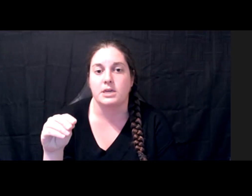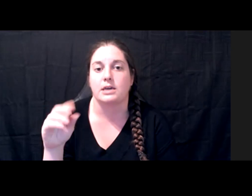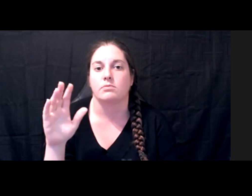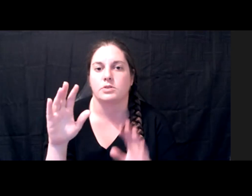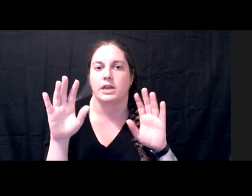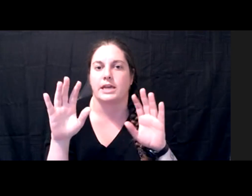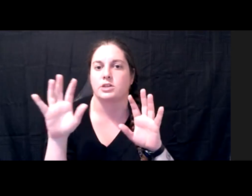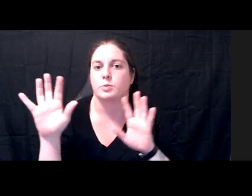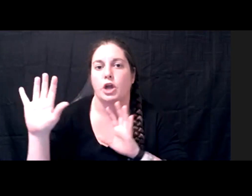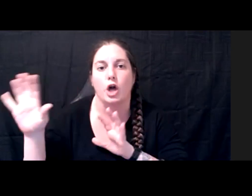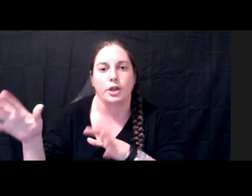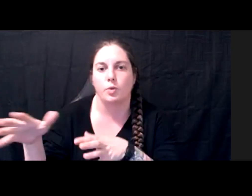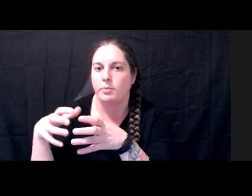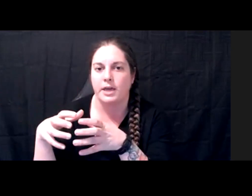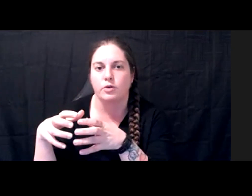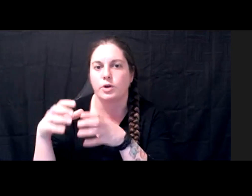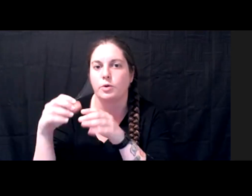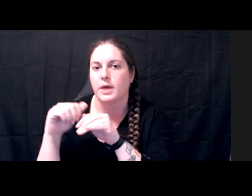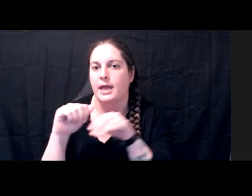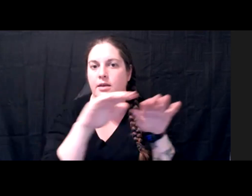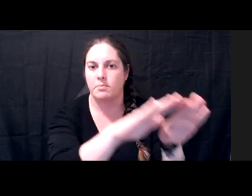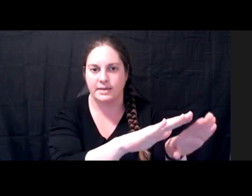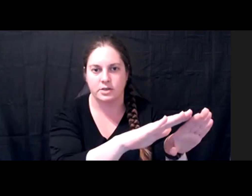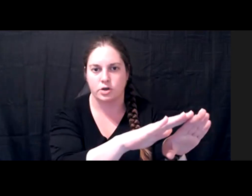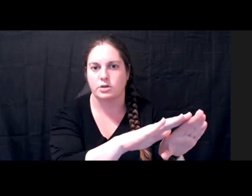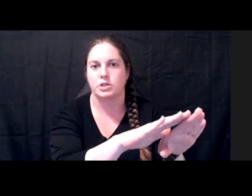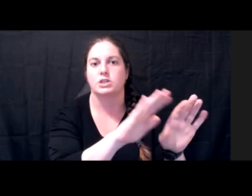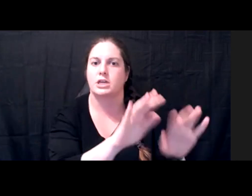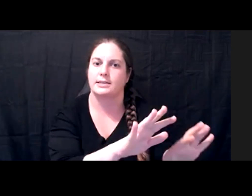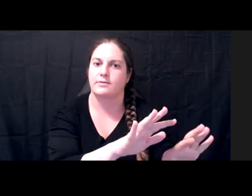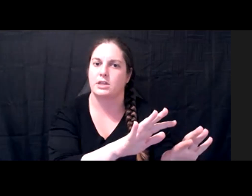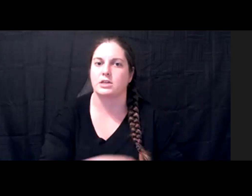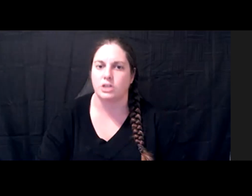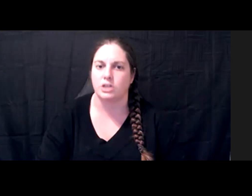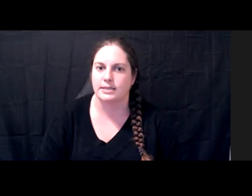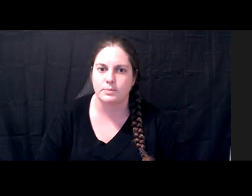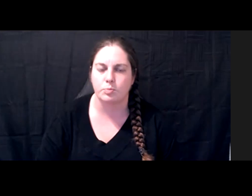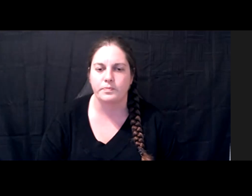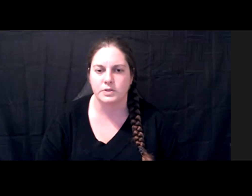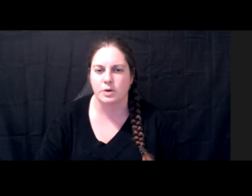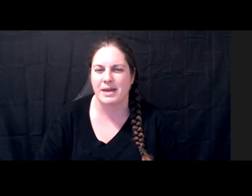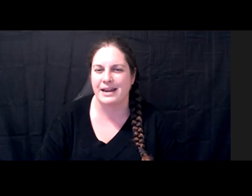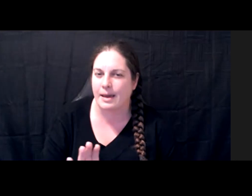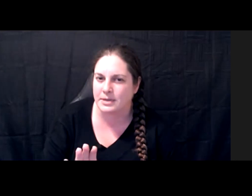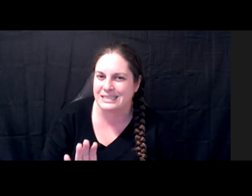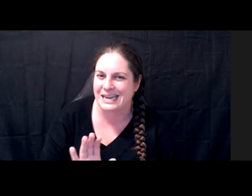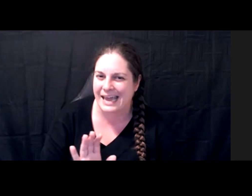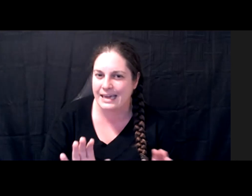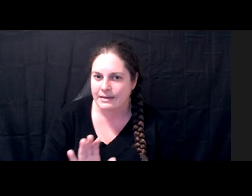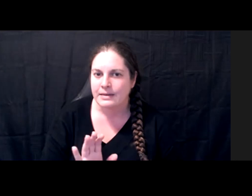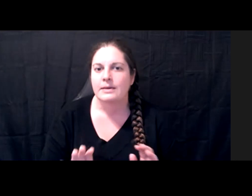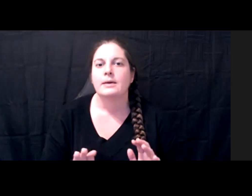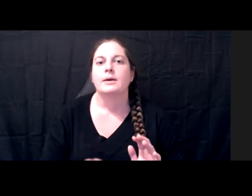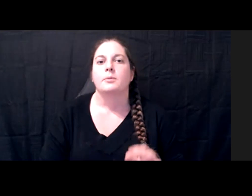to me so that I can just put it all in one big group and message her so that she has everything that she needs. So it may not happen